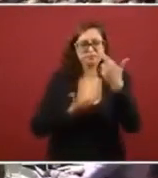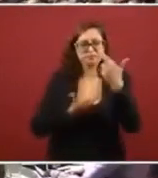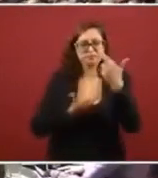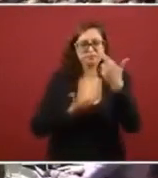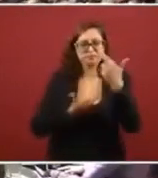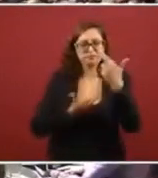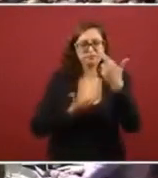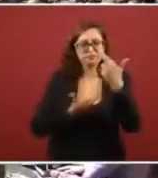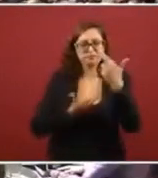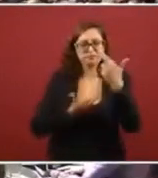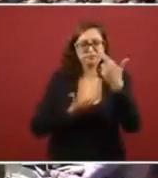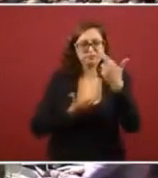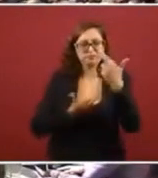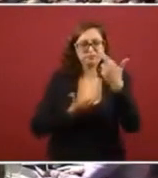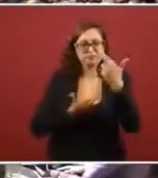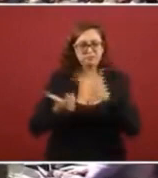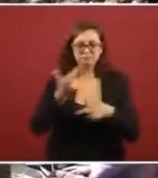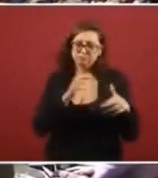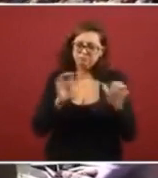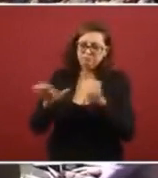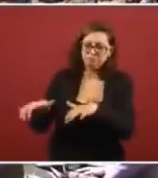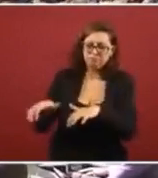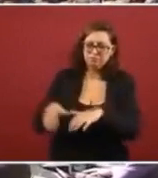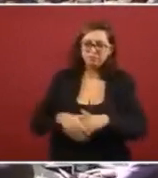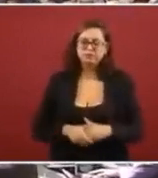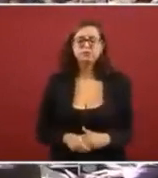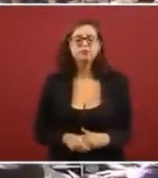the Secretary of Defense